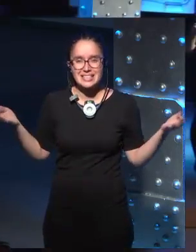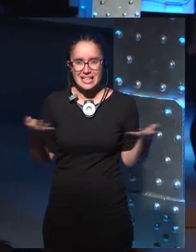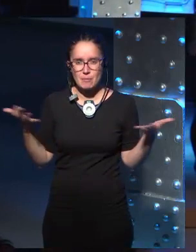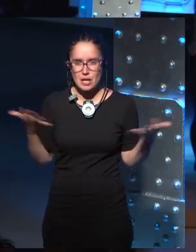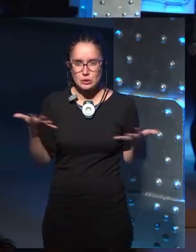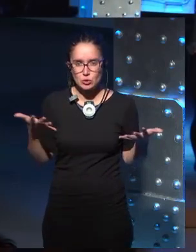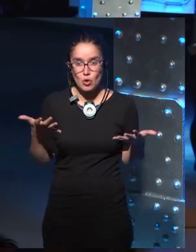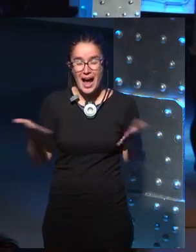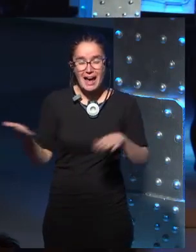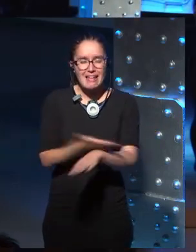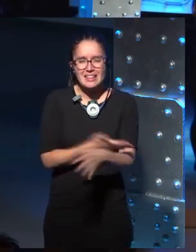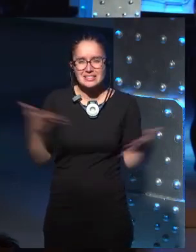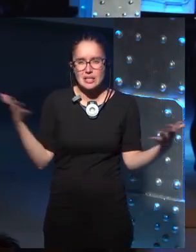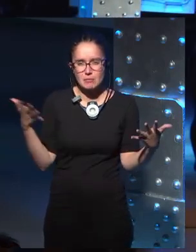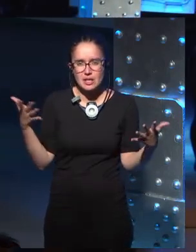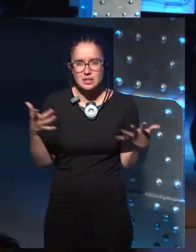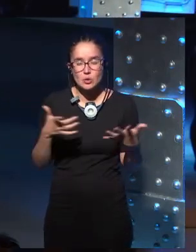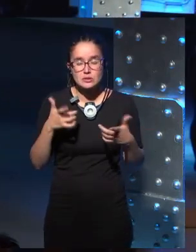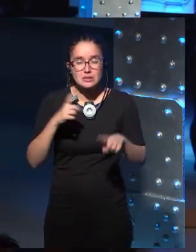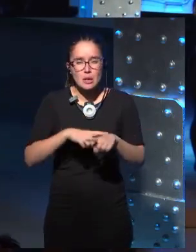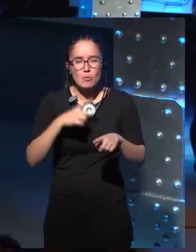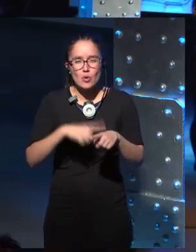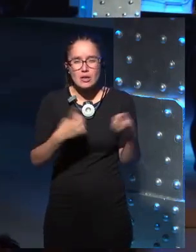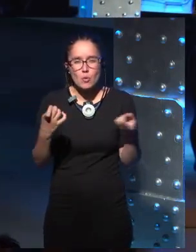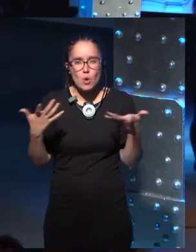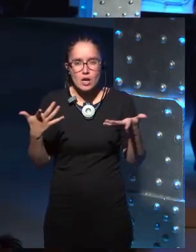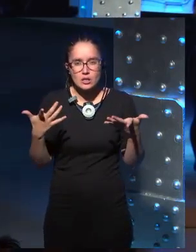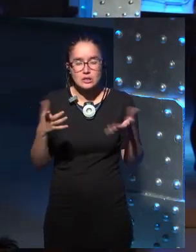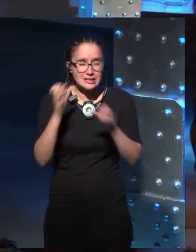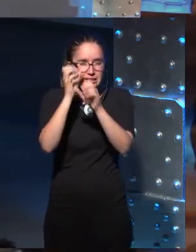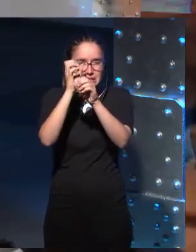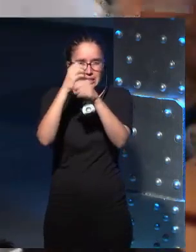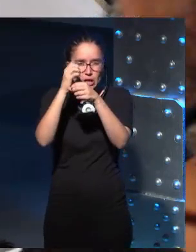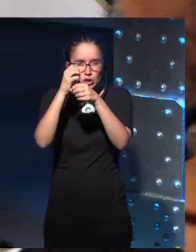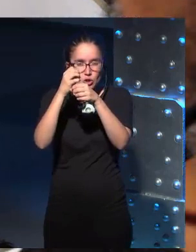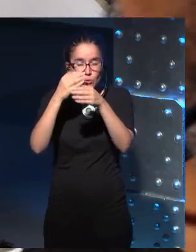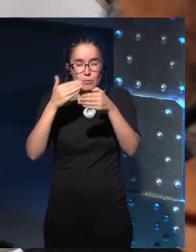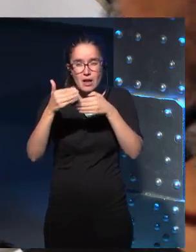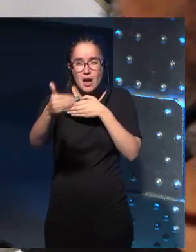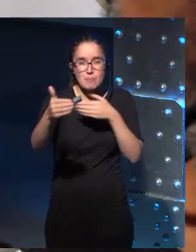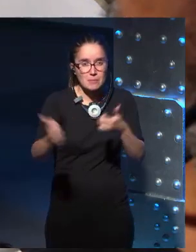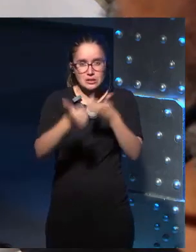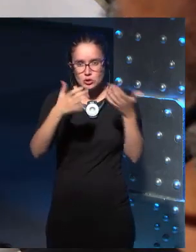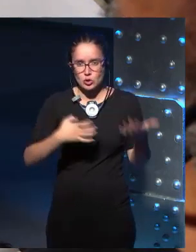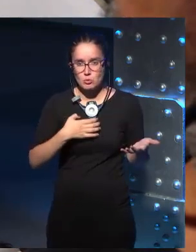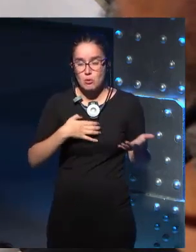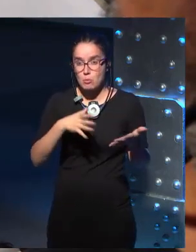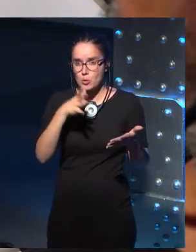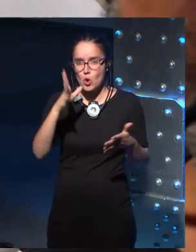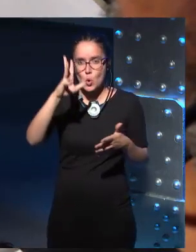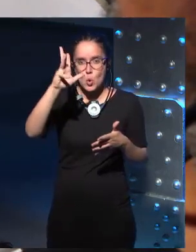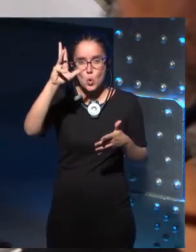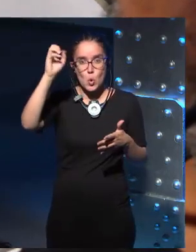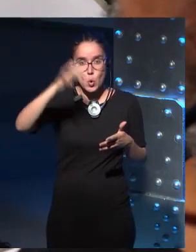Well, we can't use telescopes anymore to look beyond, because we can't use light. Light doesn't go